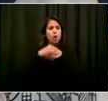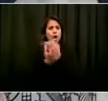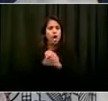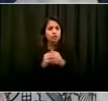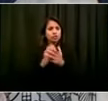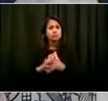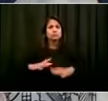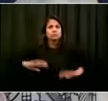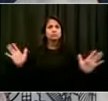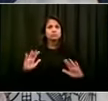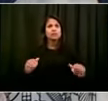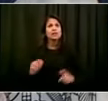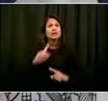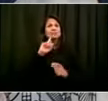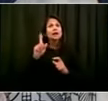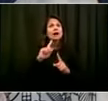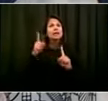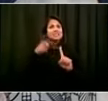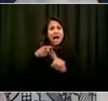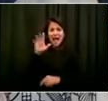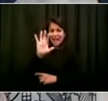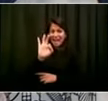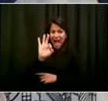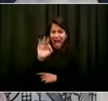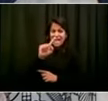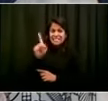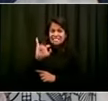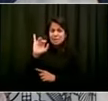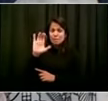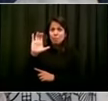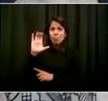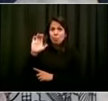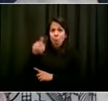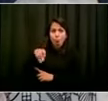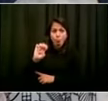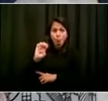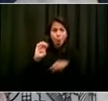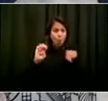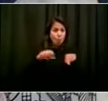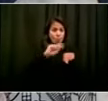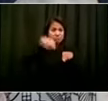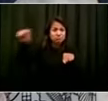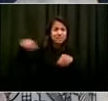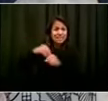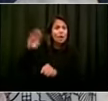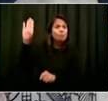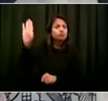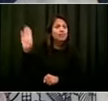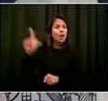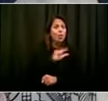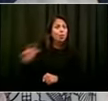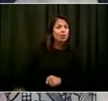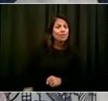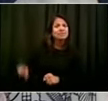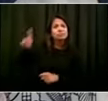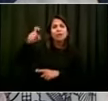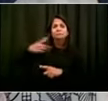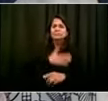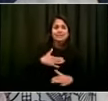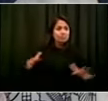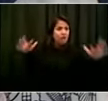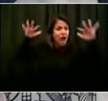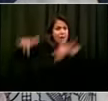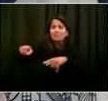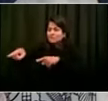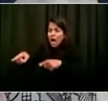the whole rest of the city and turn this around. It's something that will take weeks. It does not have to take months. It does not have to